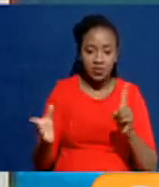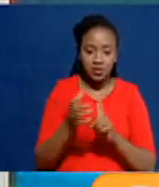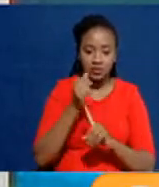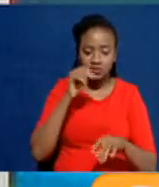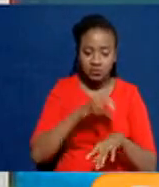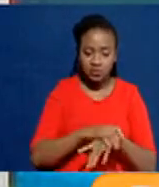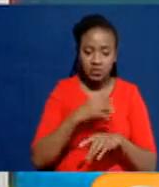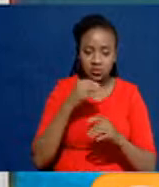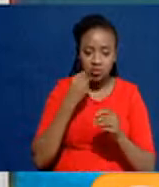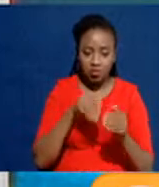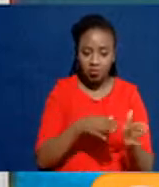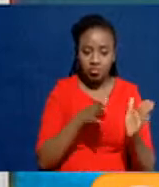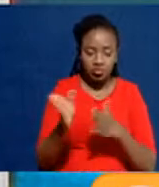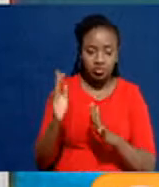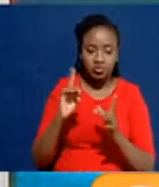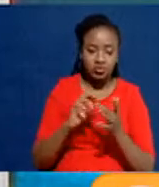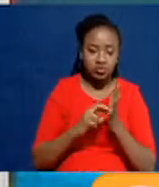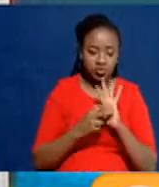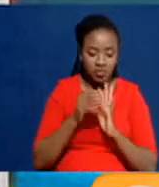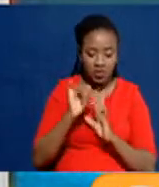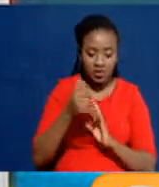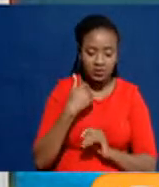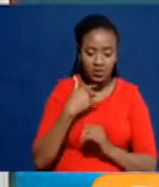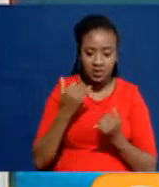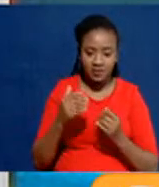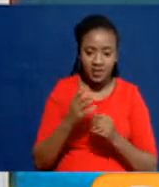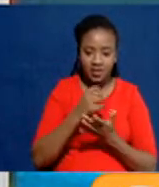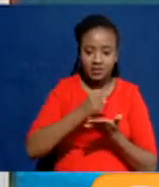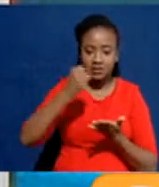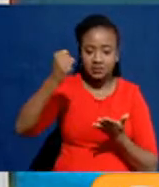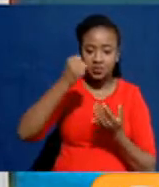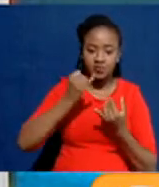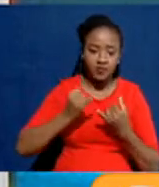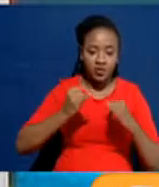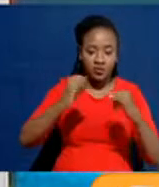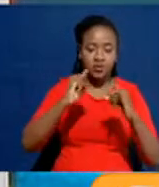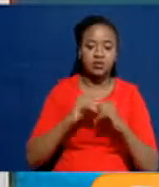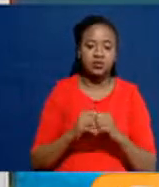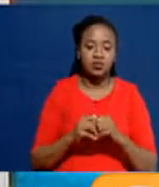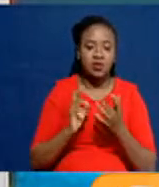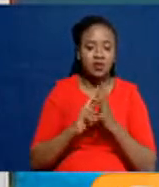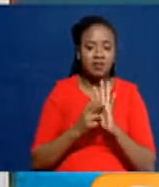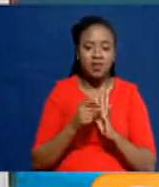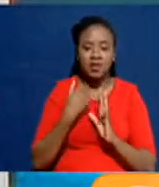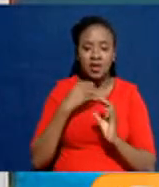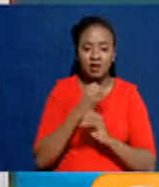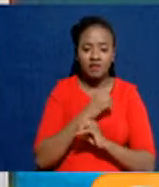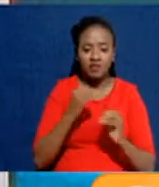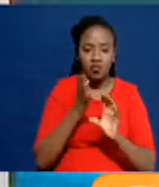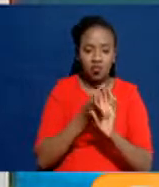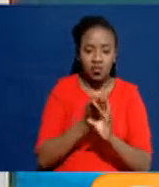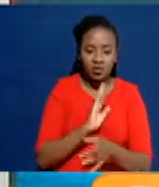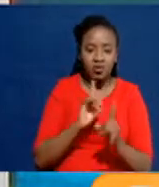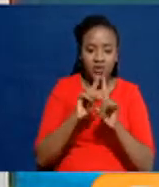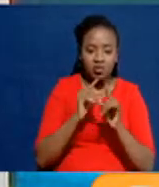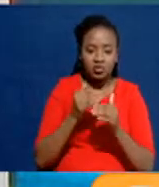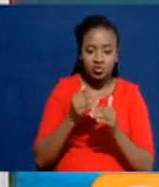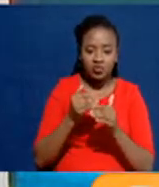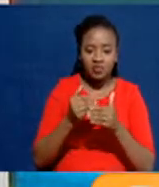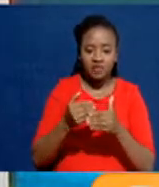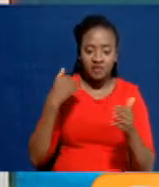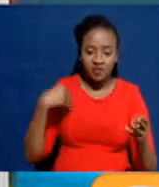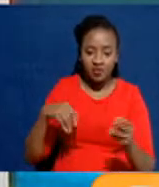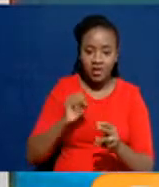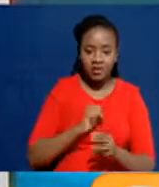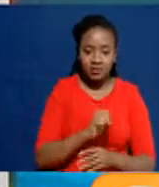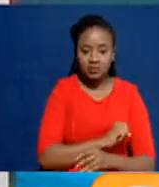with. So there was that bit of suspension of implementation. So there was no withdrawal. Former Senator Isaac Mora is